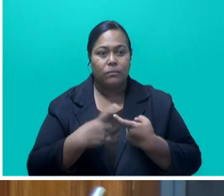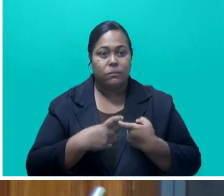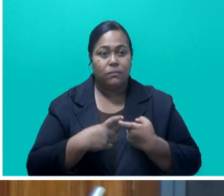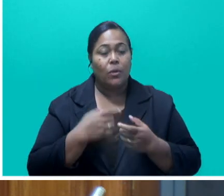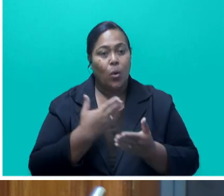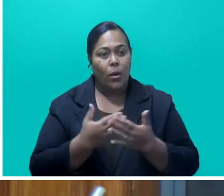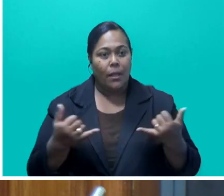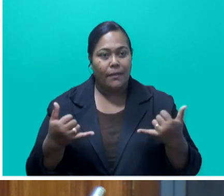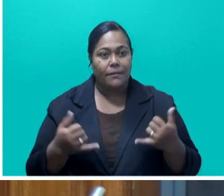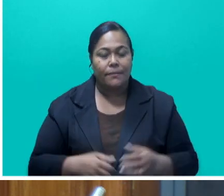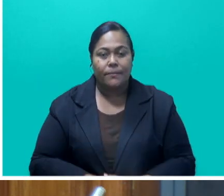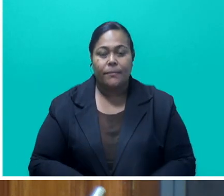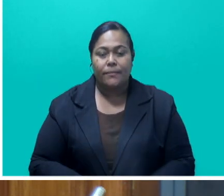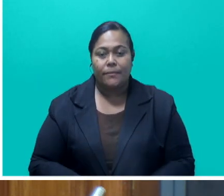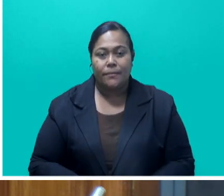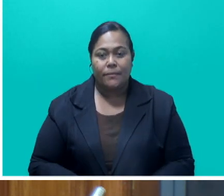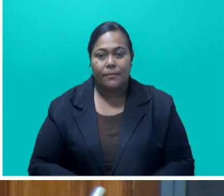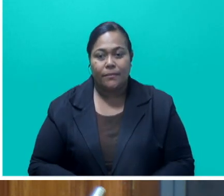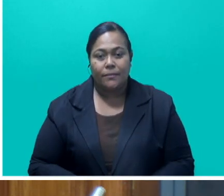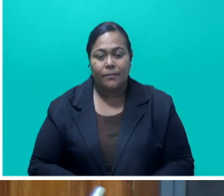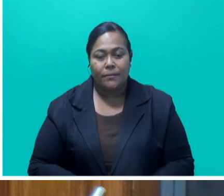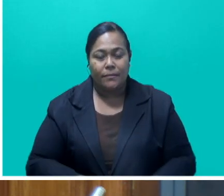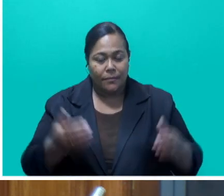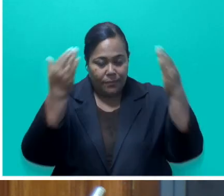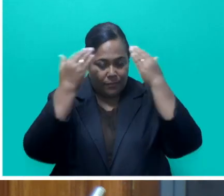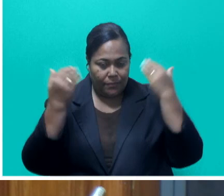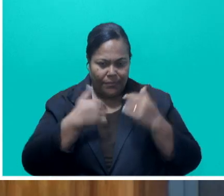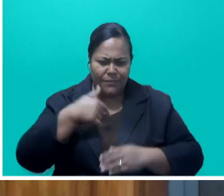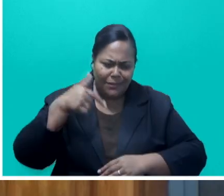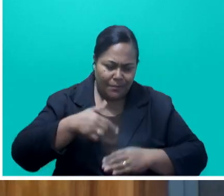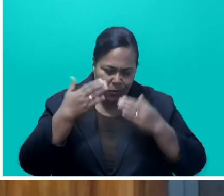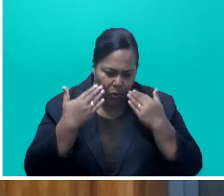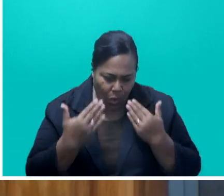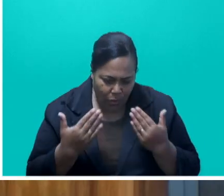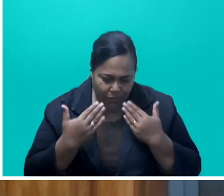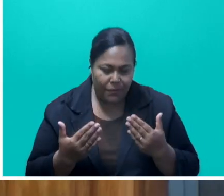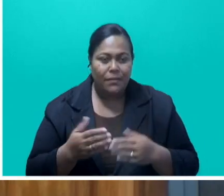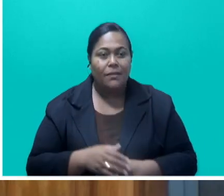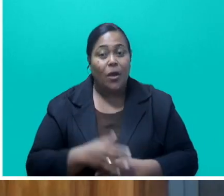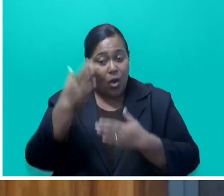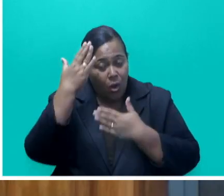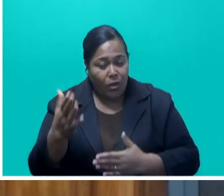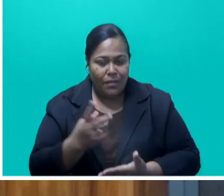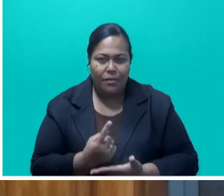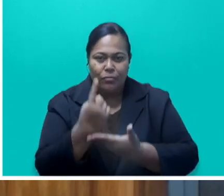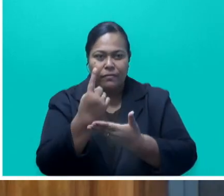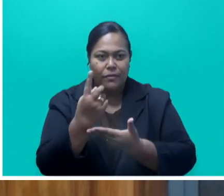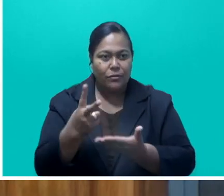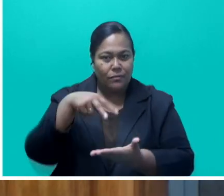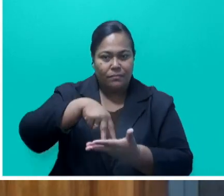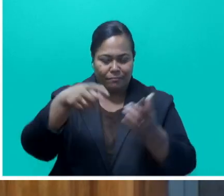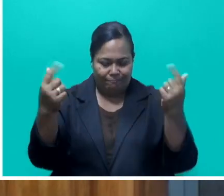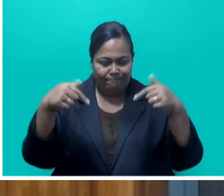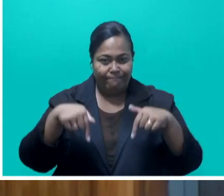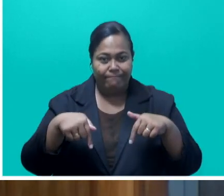live stream. Mr. Speaker, sir, I'm deeply honoured and privileged to stand in this august House and